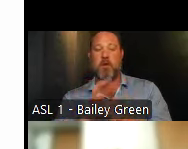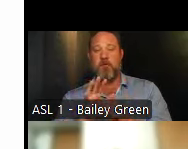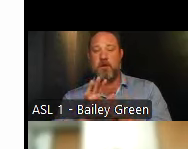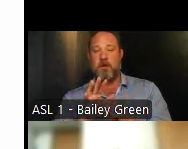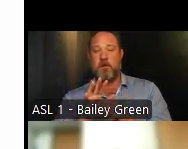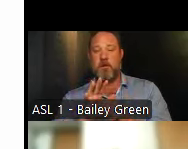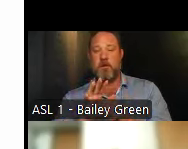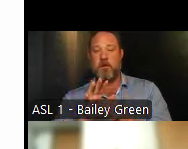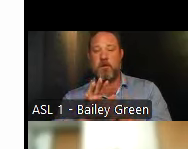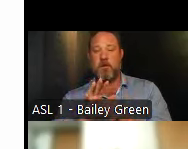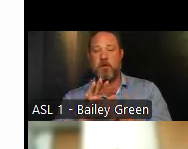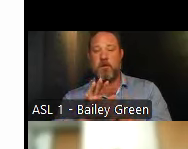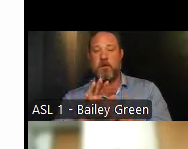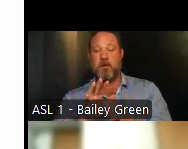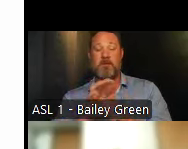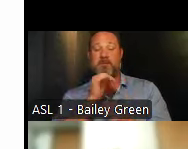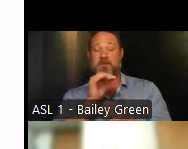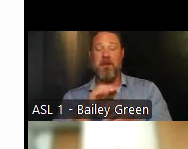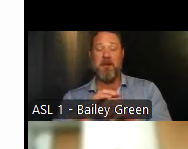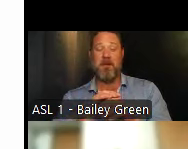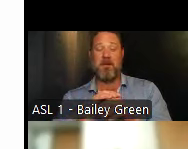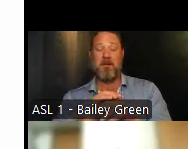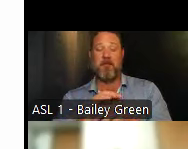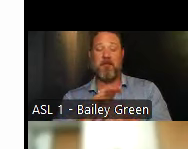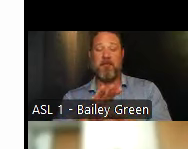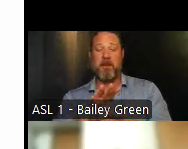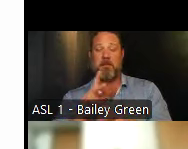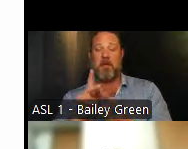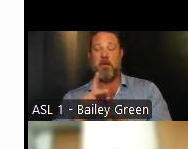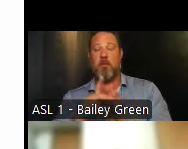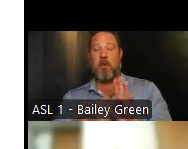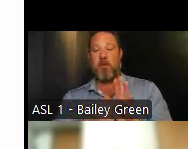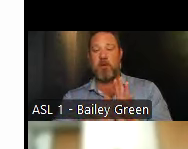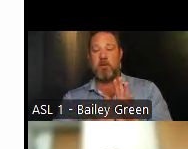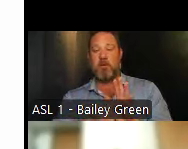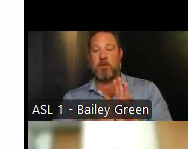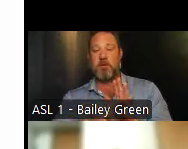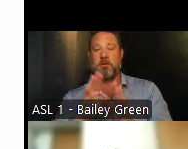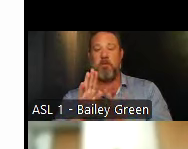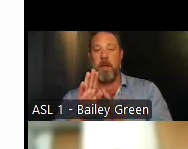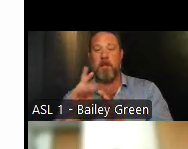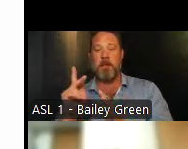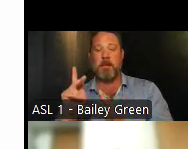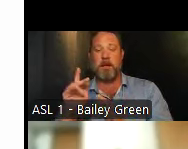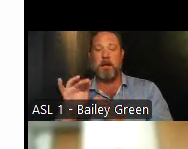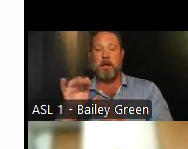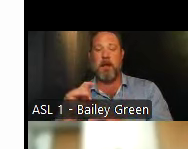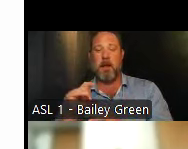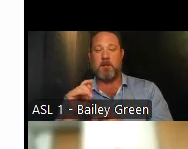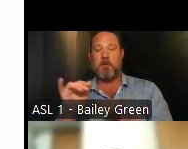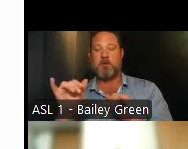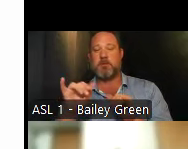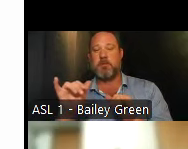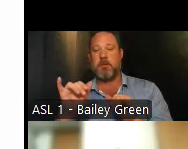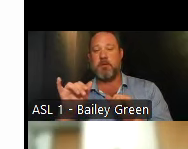isn't exactly affecting that policy as it affects the Bagley-Keene Act, there are similar coalitions at